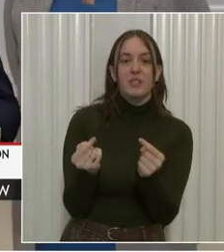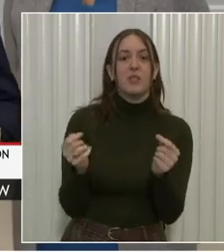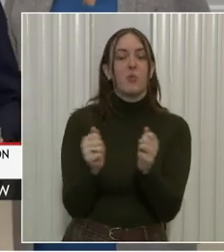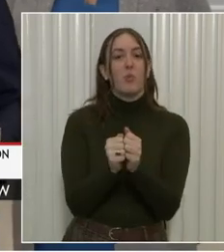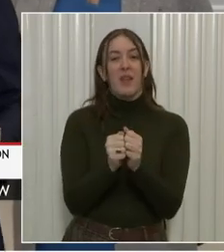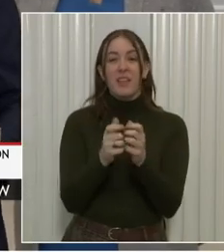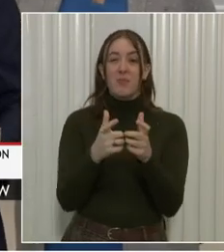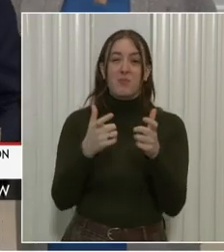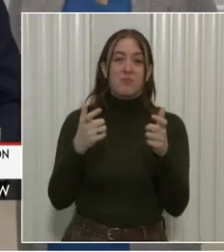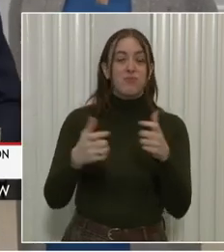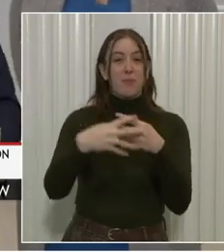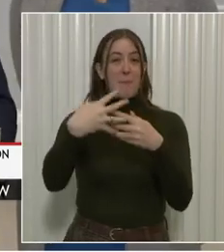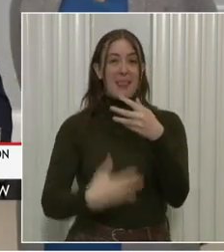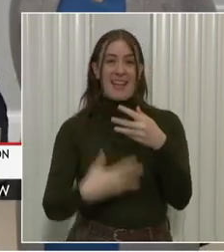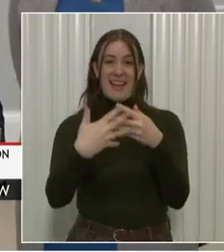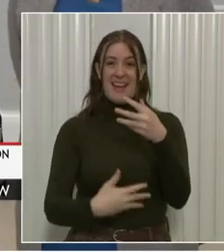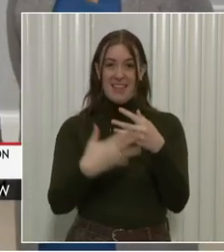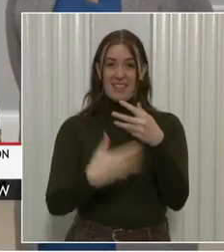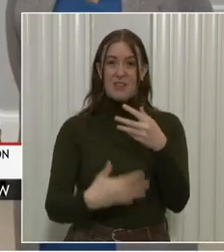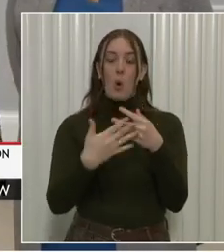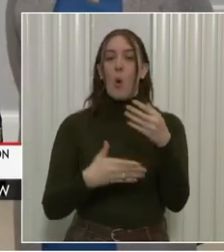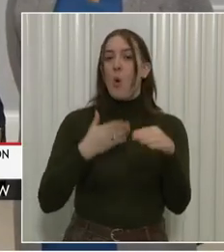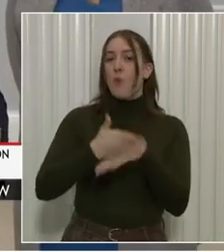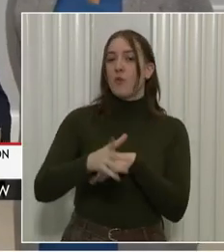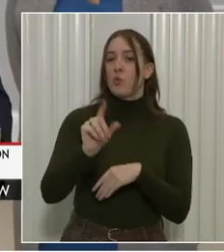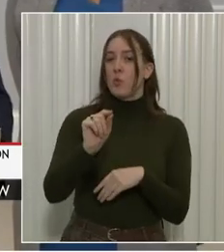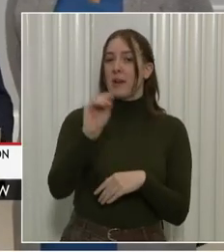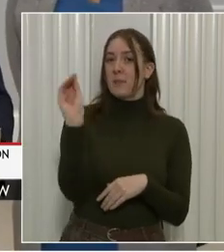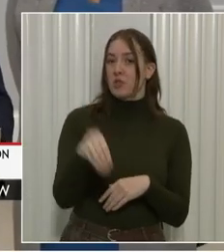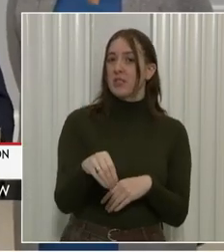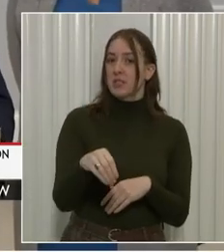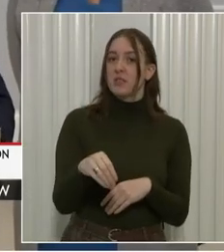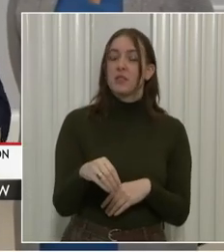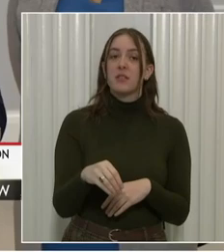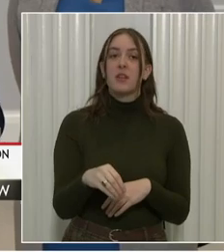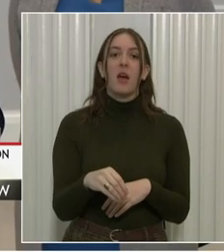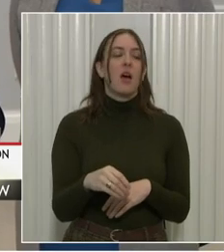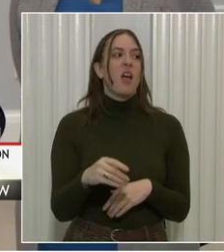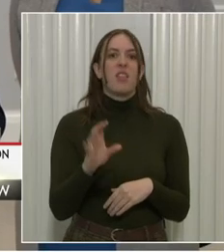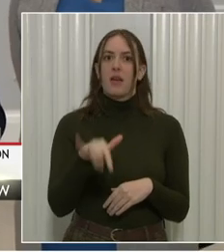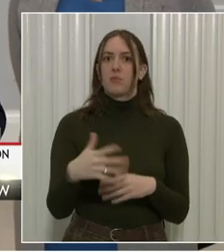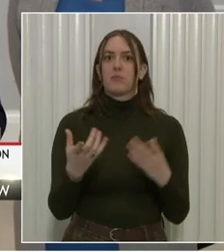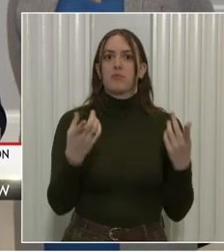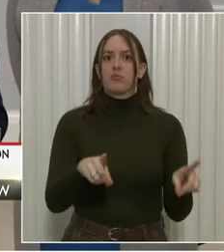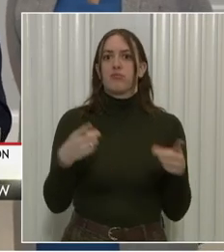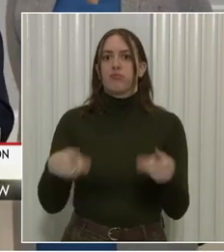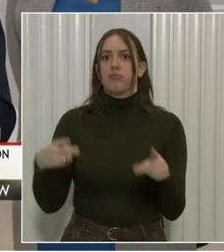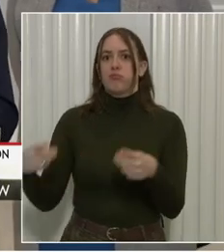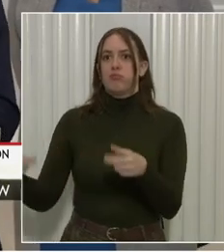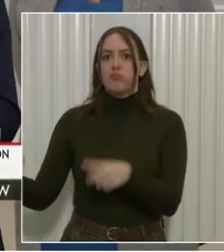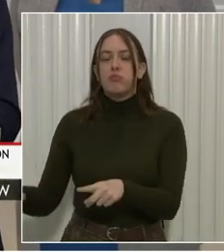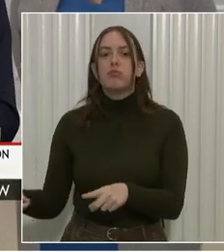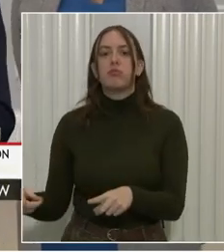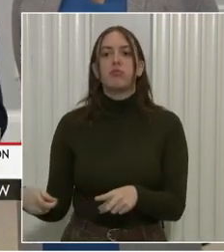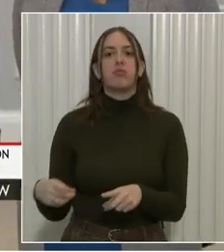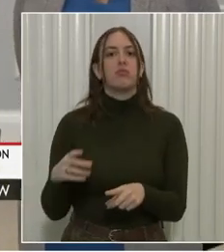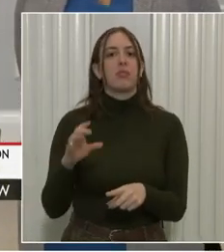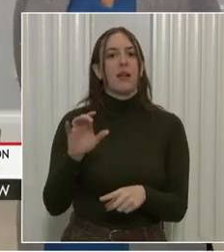is high, over 20%. And there are approximately 30,000 preventable deaths in the United States each year due to traumatic